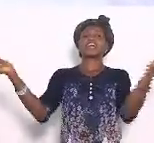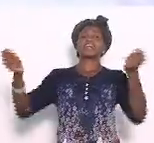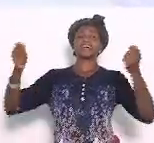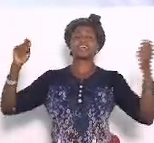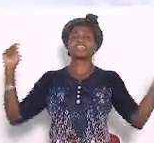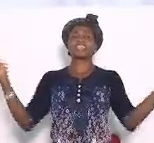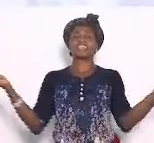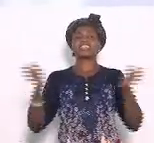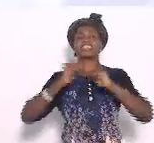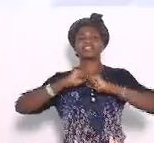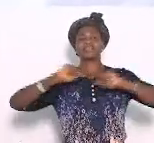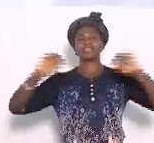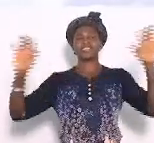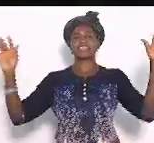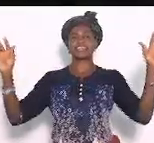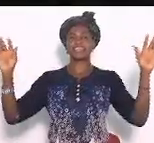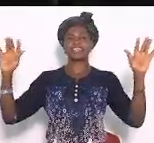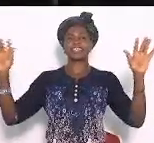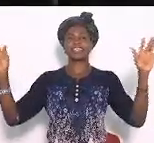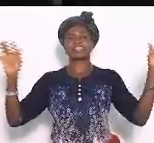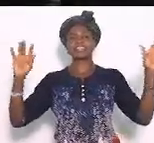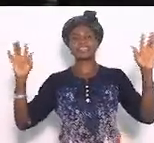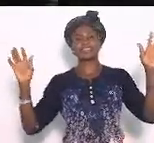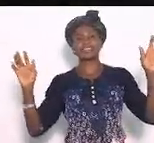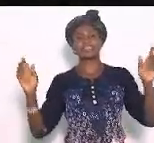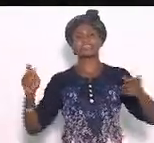alléu alléuia